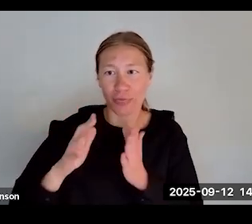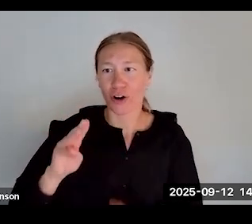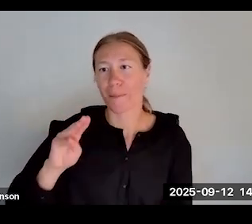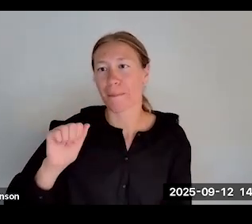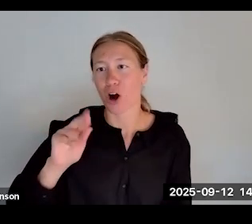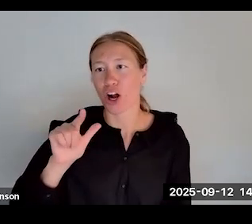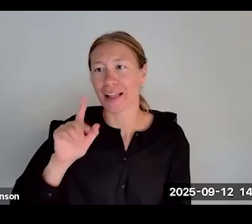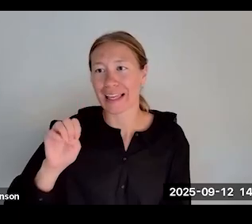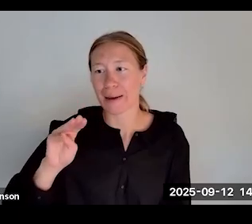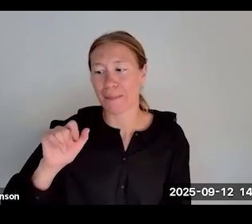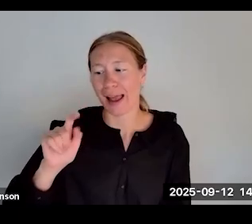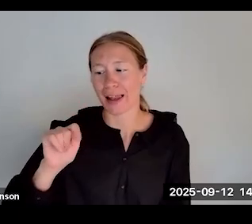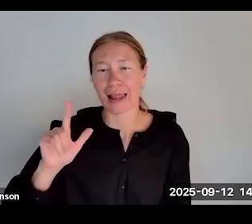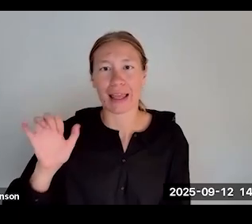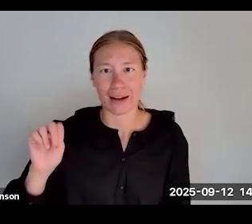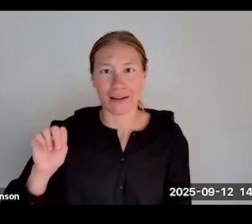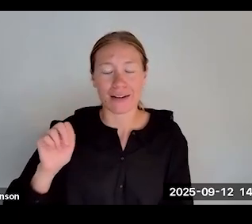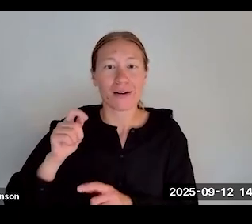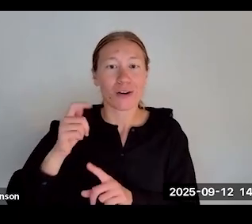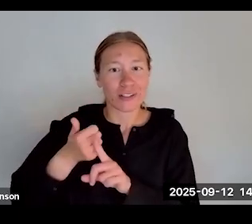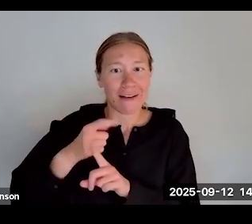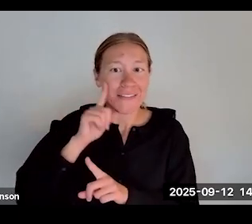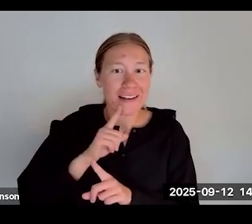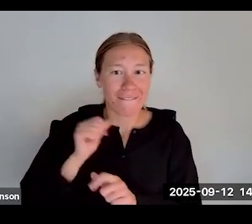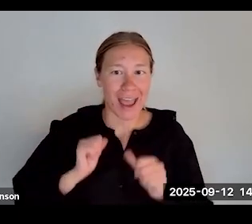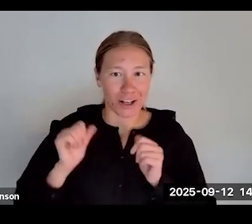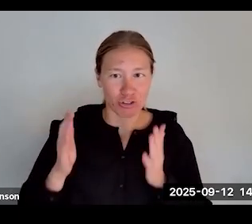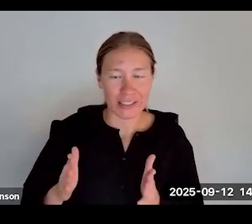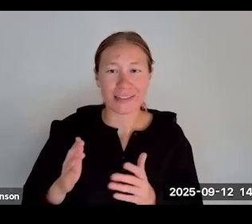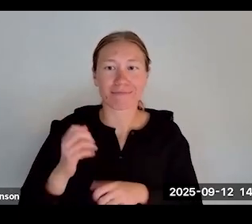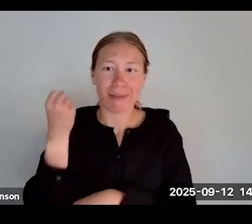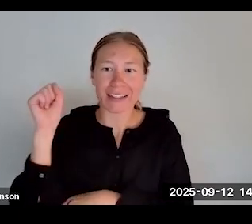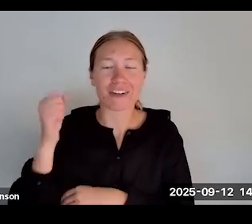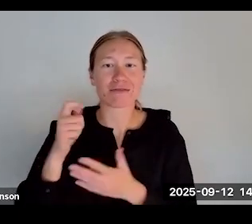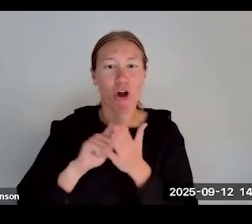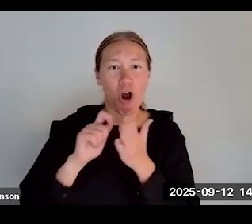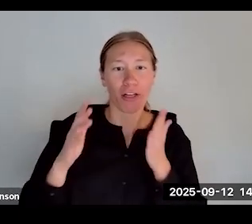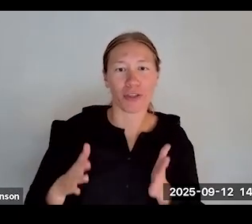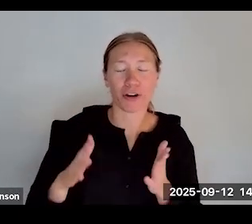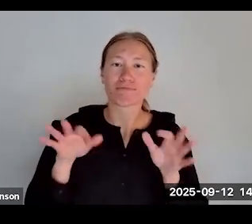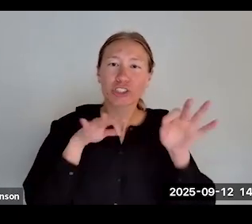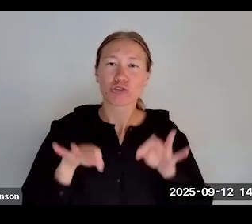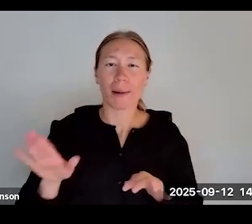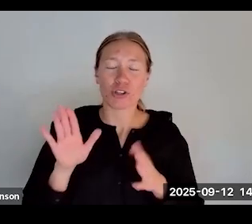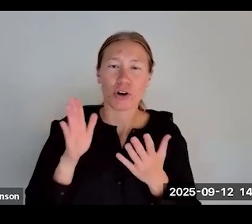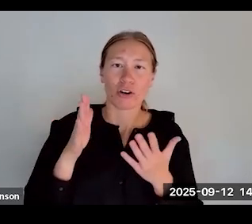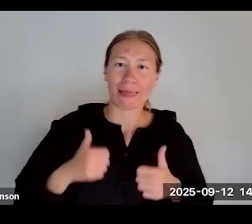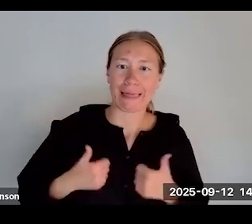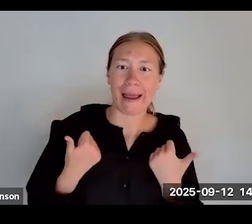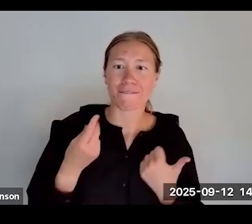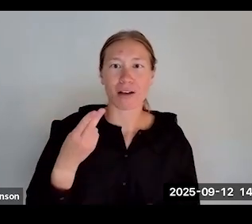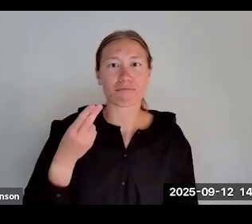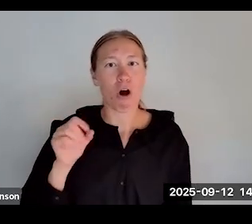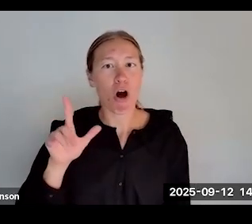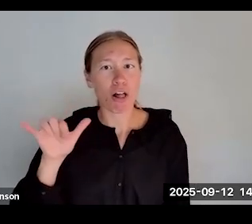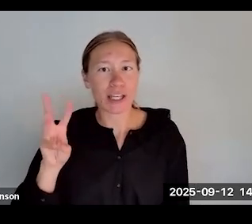activist, and author. This memoir details Marlee Matlin's life as a deaf woman in Hollywood. The book covers her